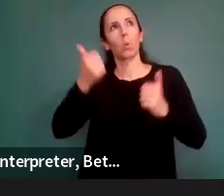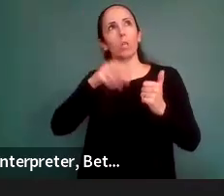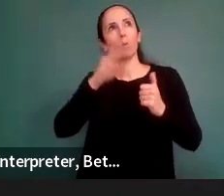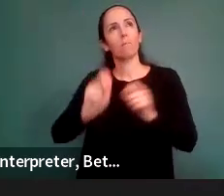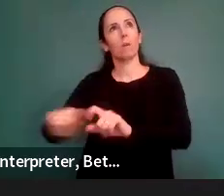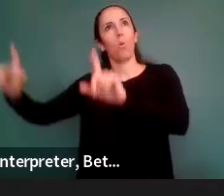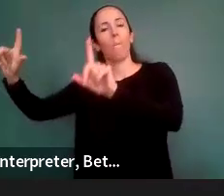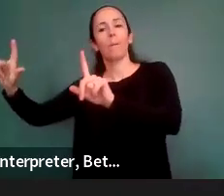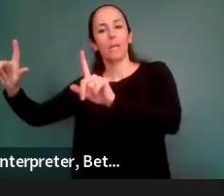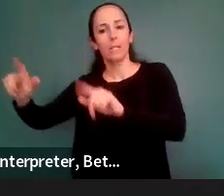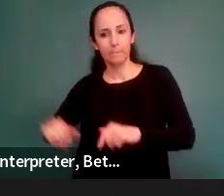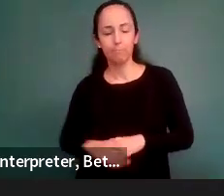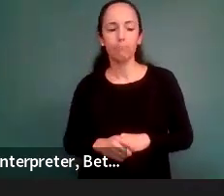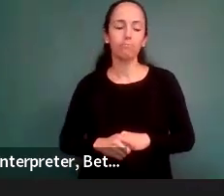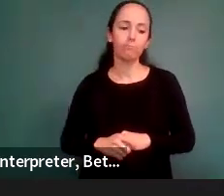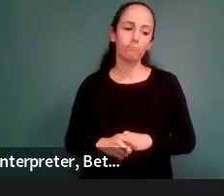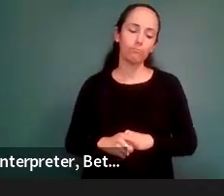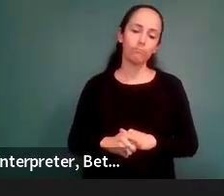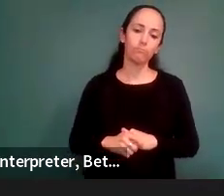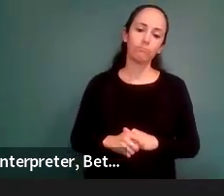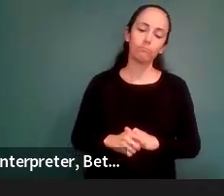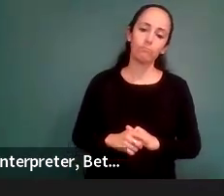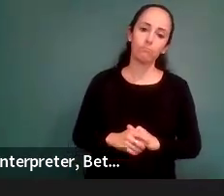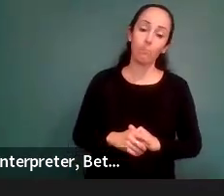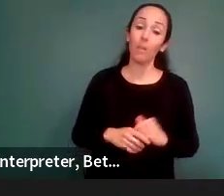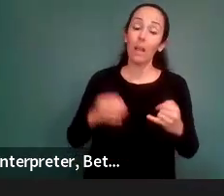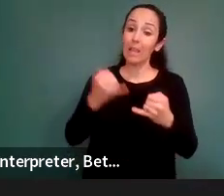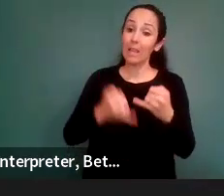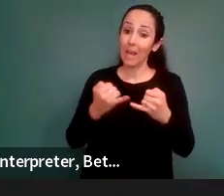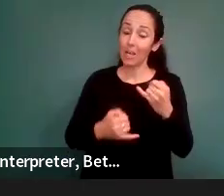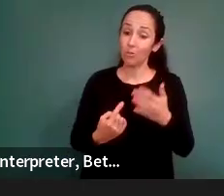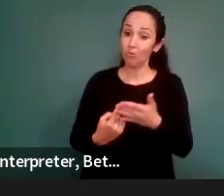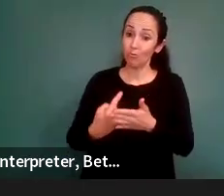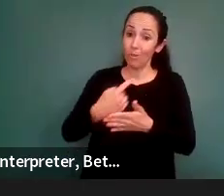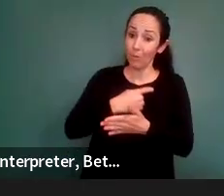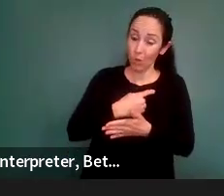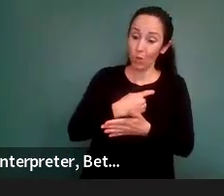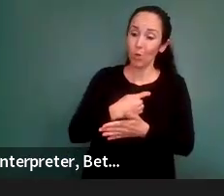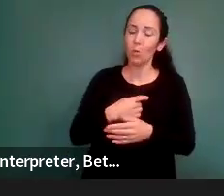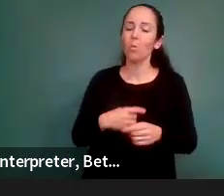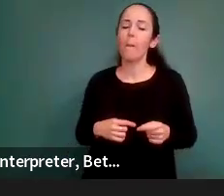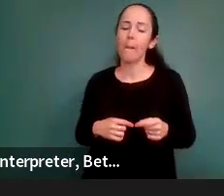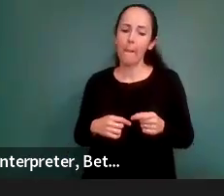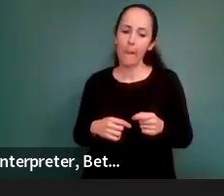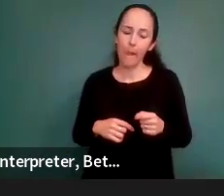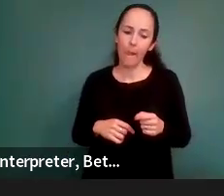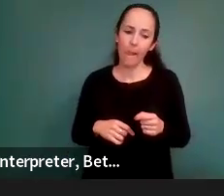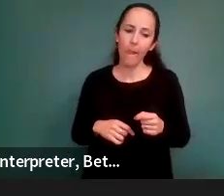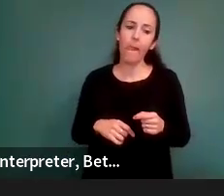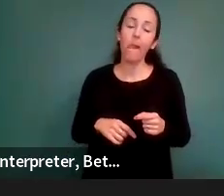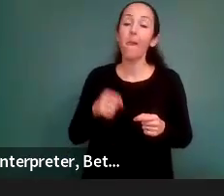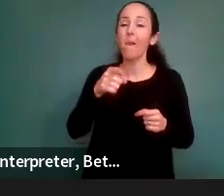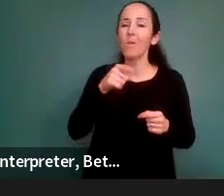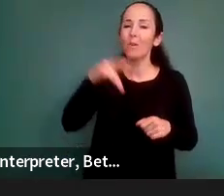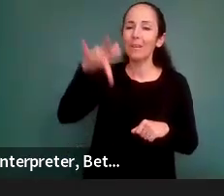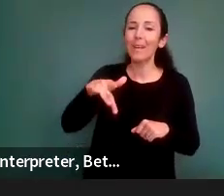link? And then the last thing you went over, which you did pretty quickly to how someone with a mouse would do it, you hit that